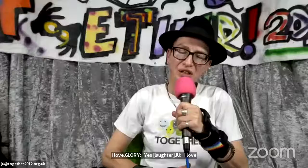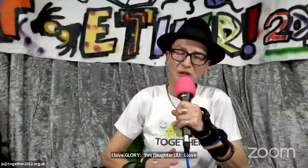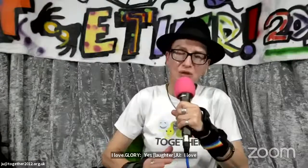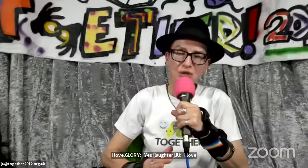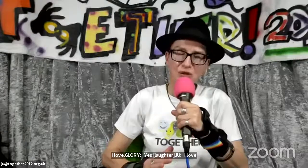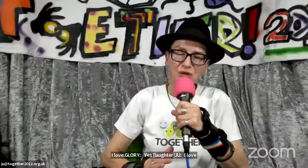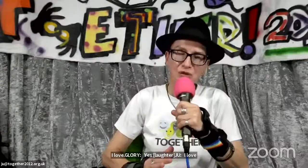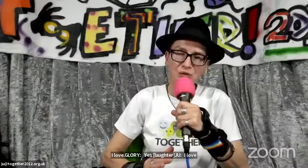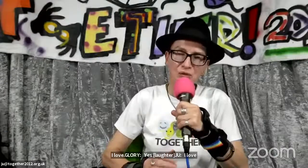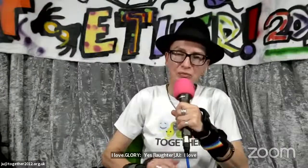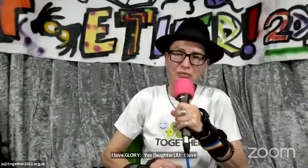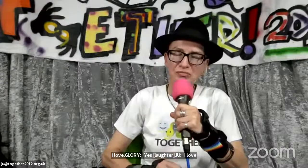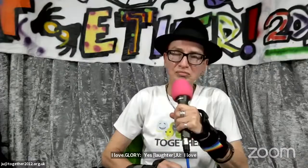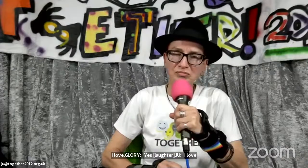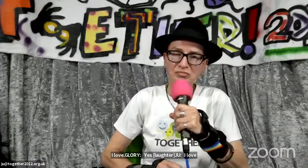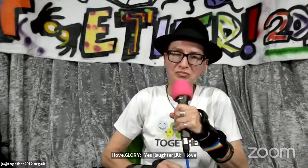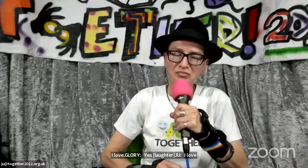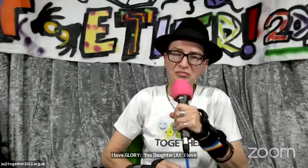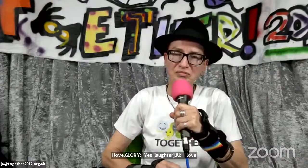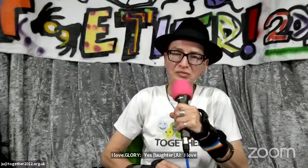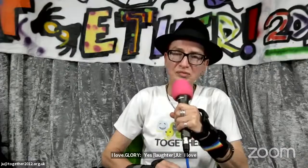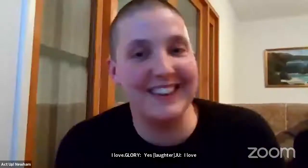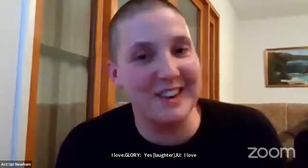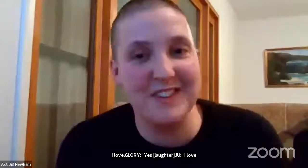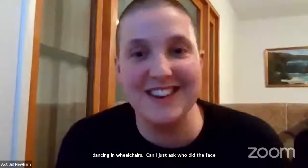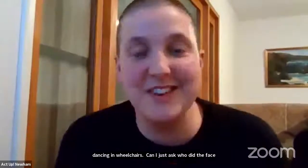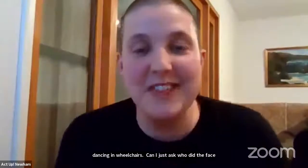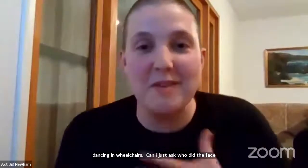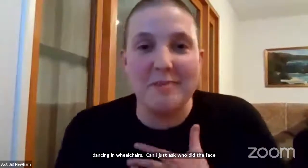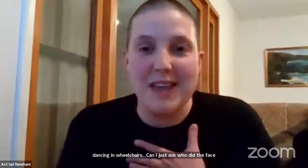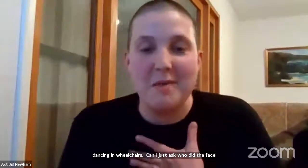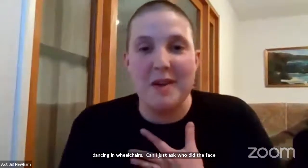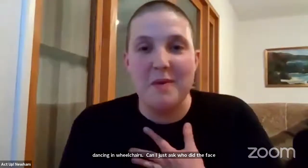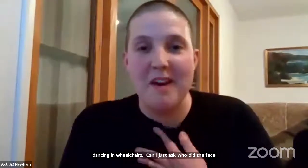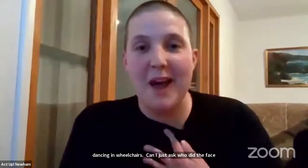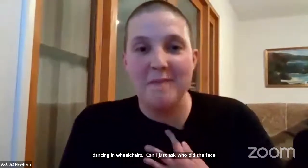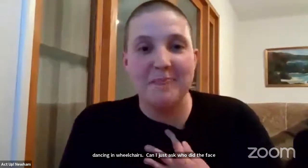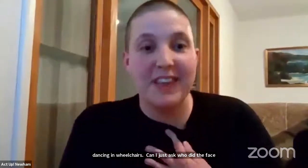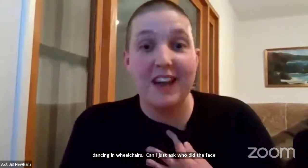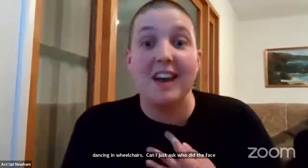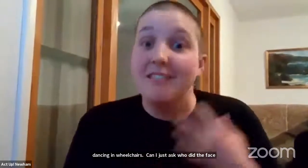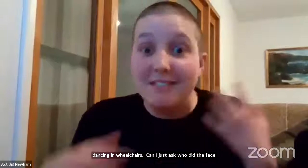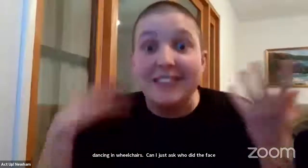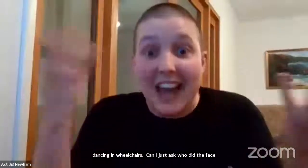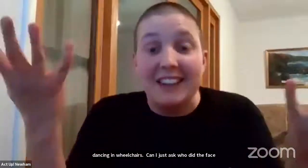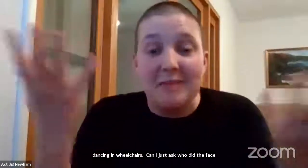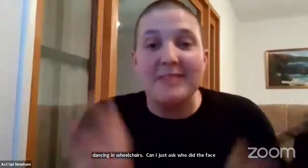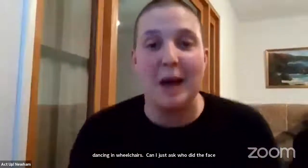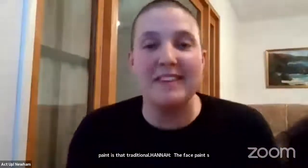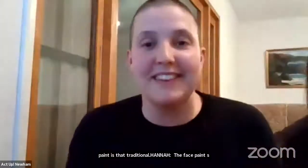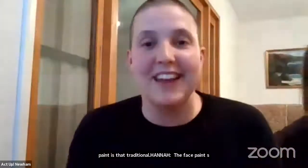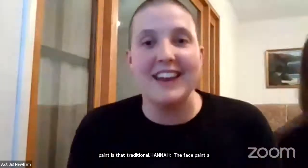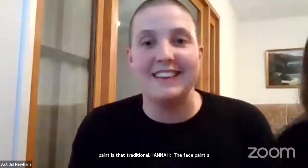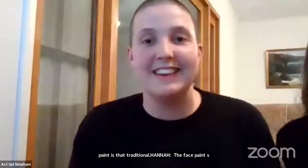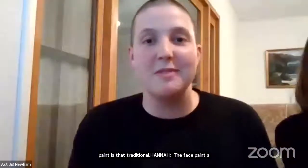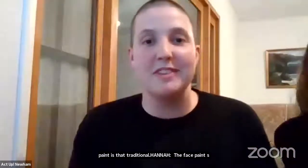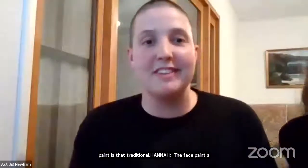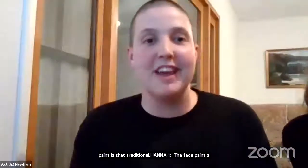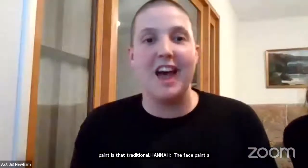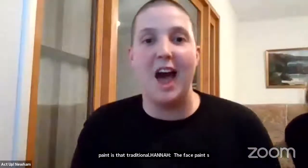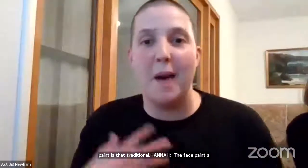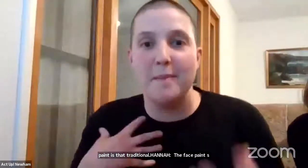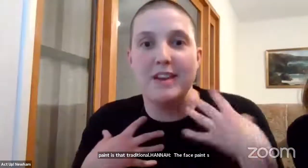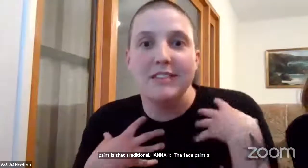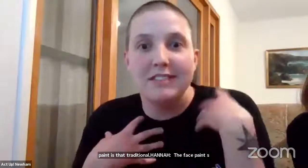paint, and is that traditional? The face paint is not traditional. That was me. We were the Act Up has designed it. It